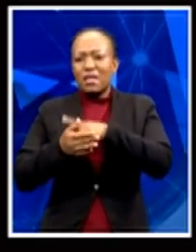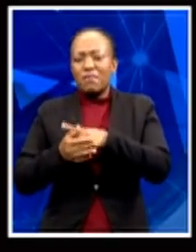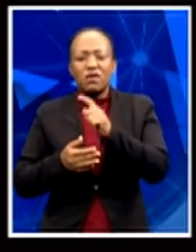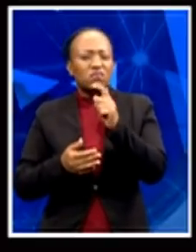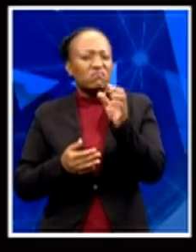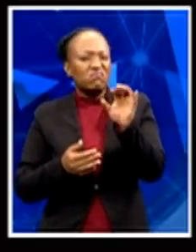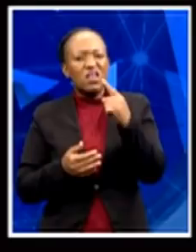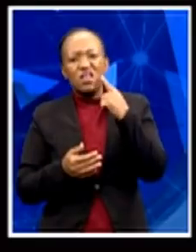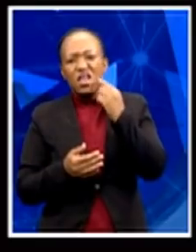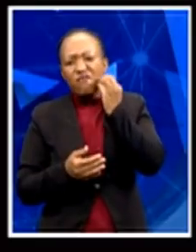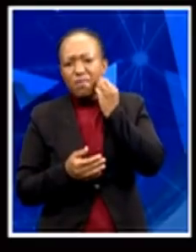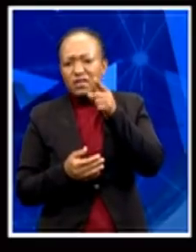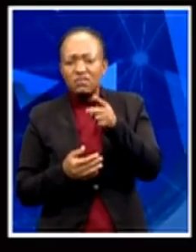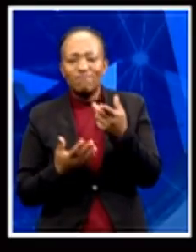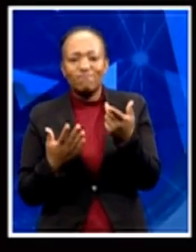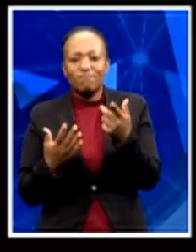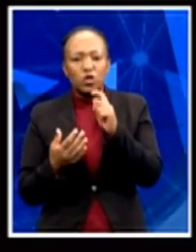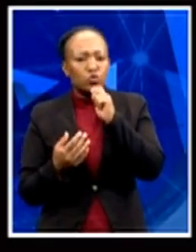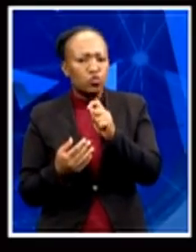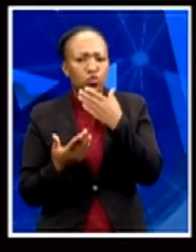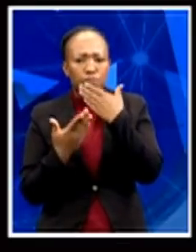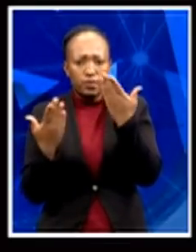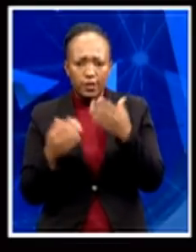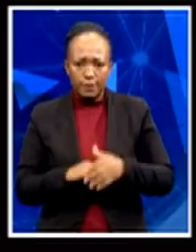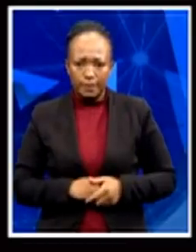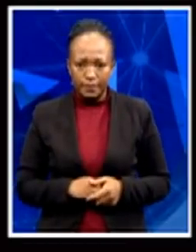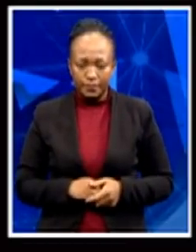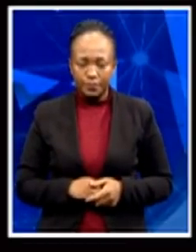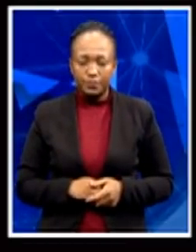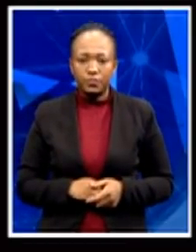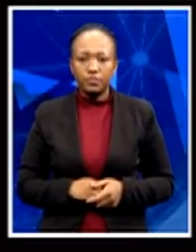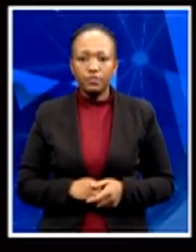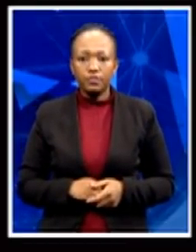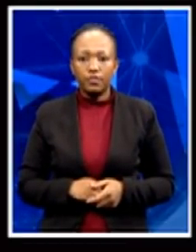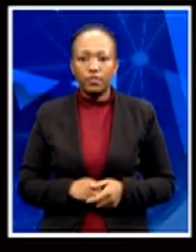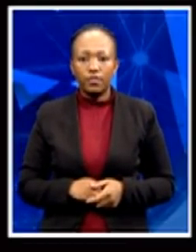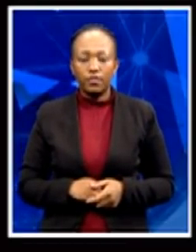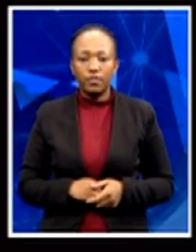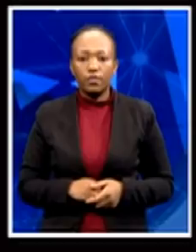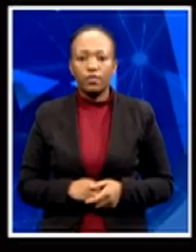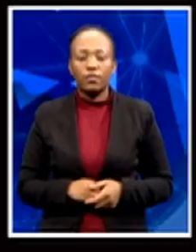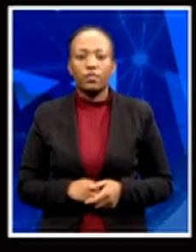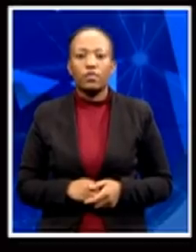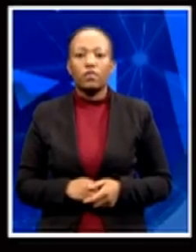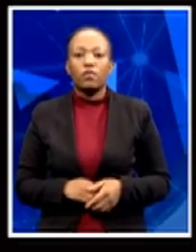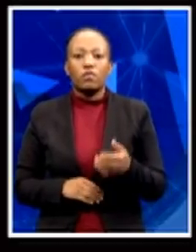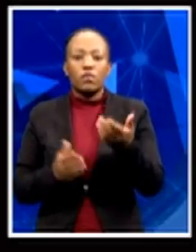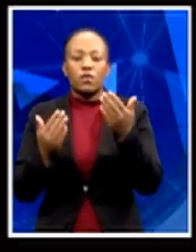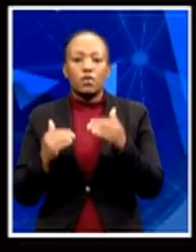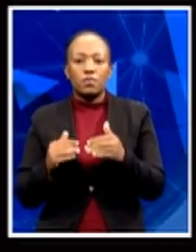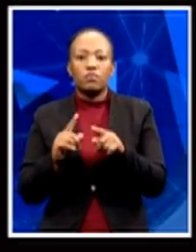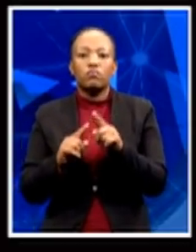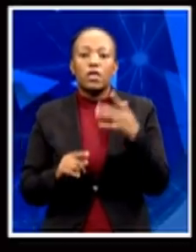be true. Now, the other question that I have is SAPRA chairman, the minister, was supposed to give a report in terms of the court